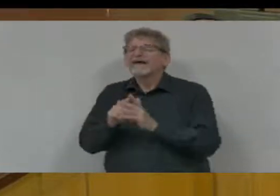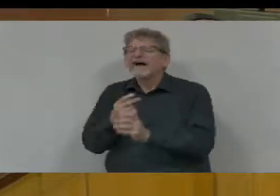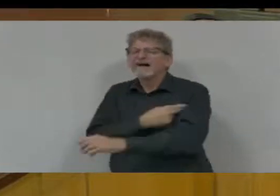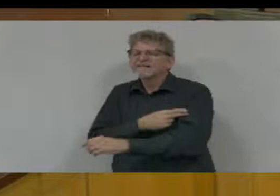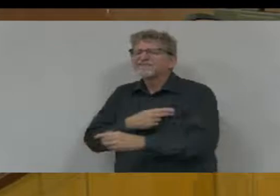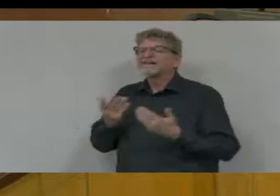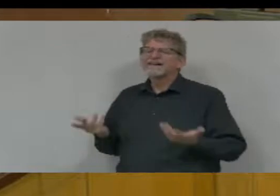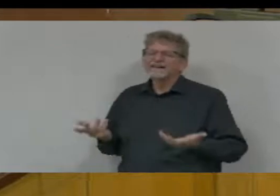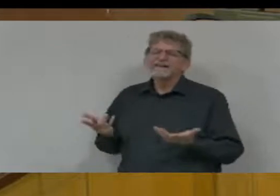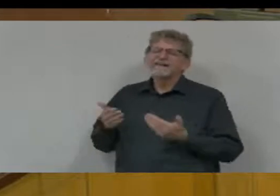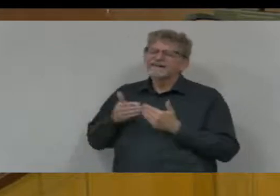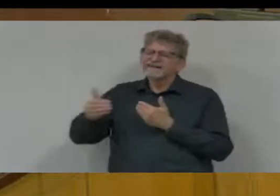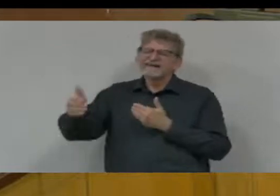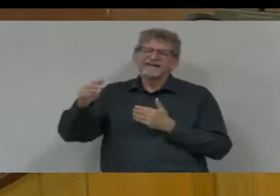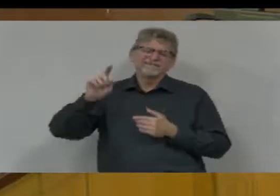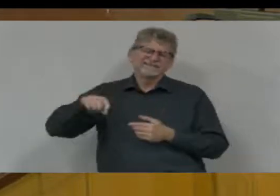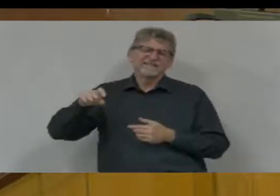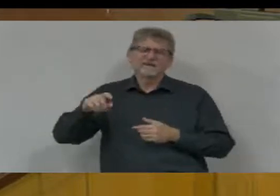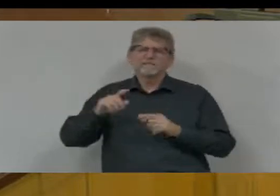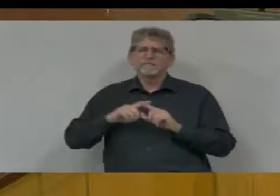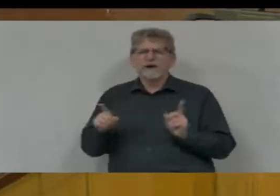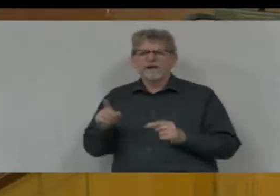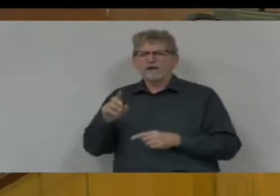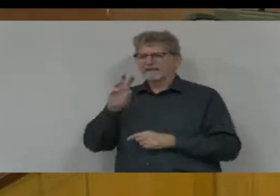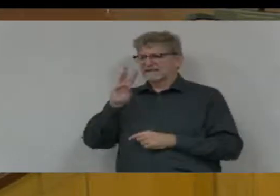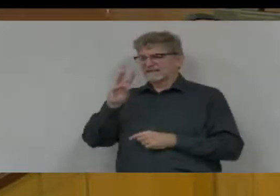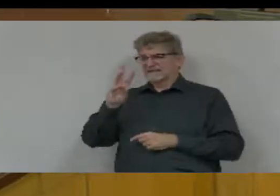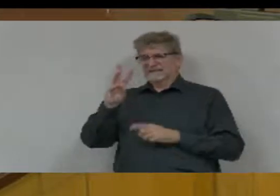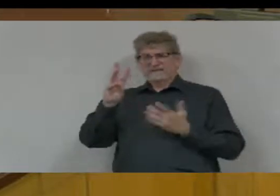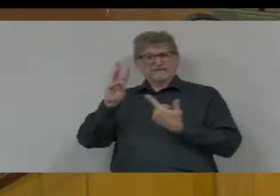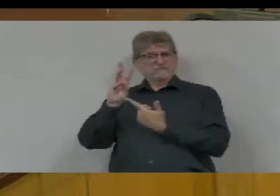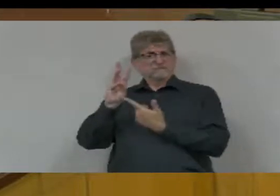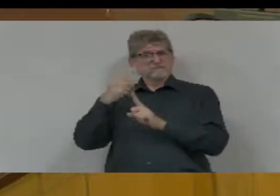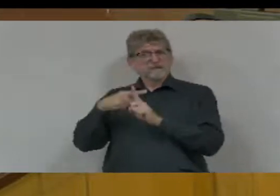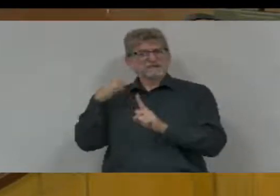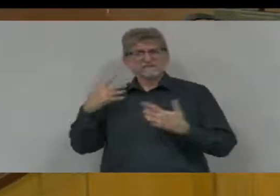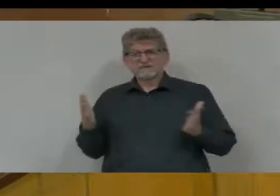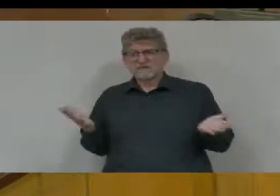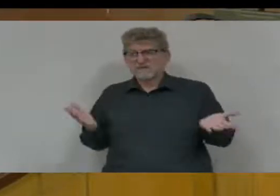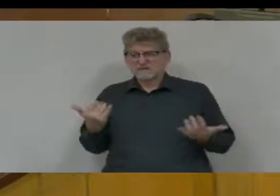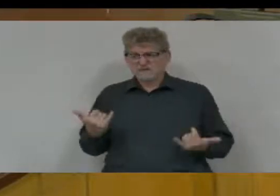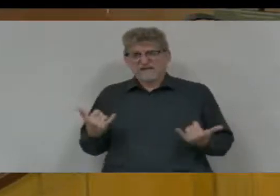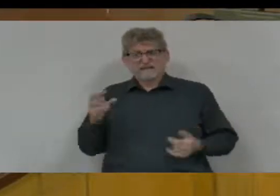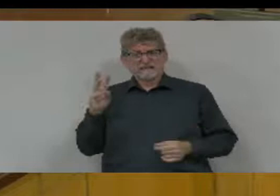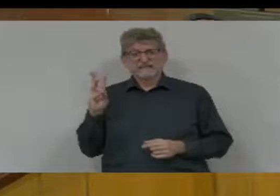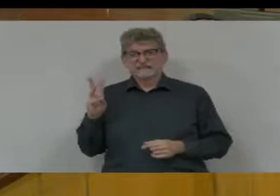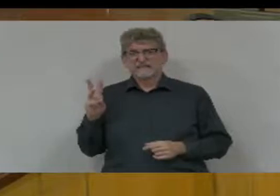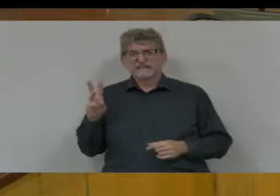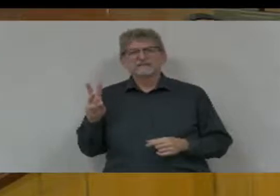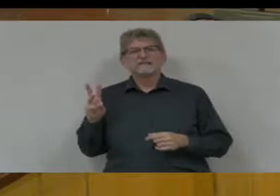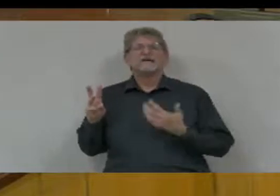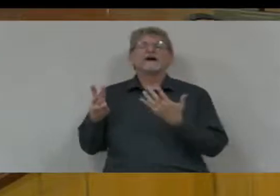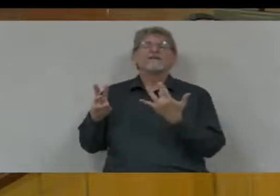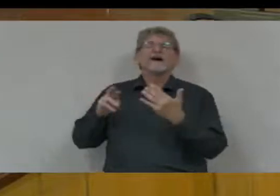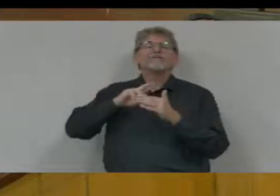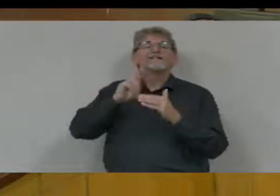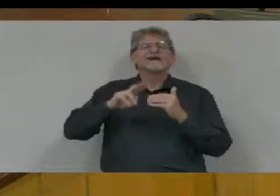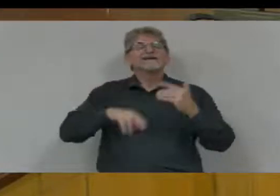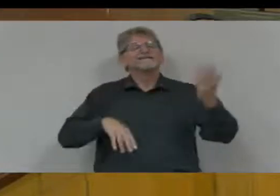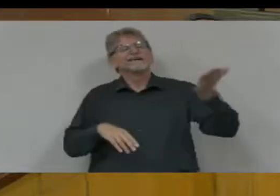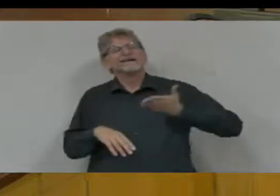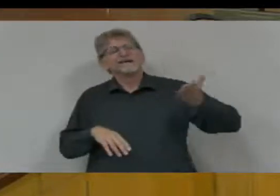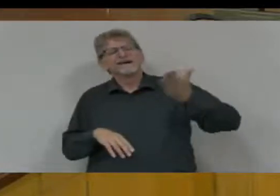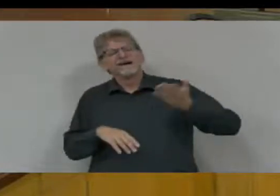6 positives and a number of rule-outs. People were waiting for testing results to come back. So we're doing well from